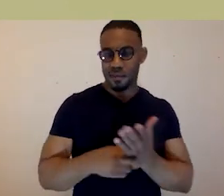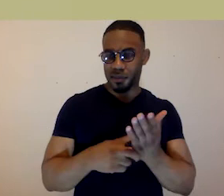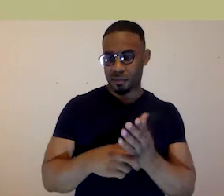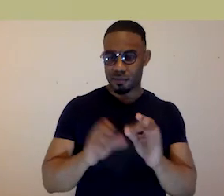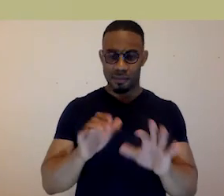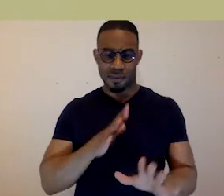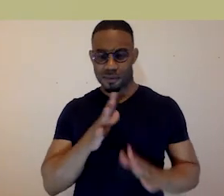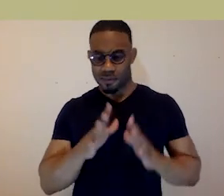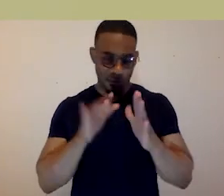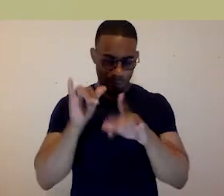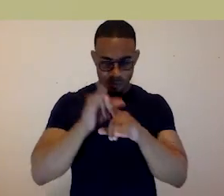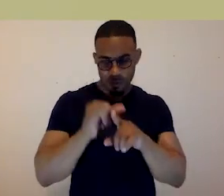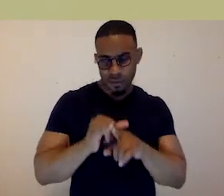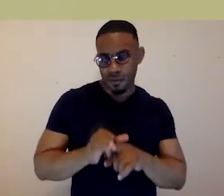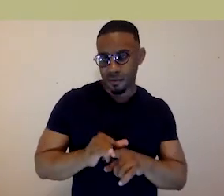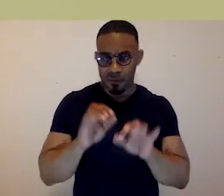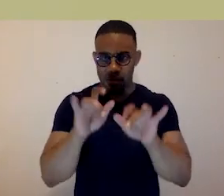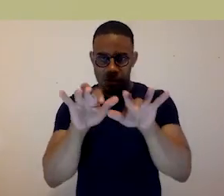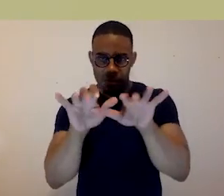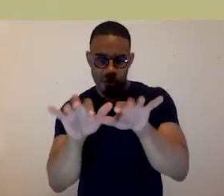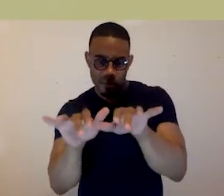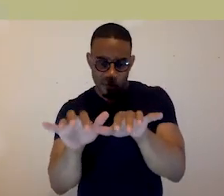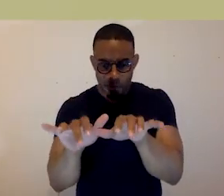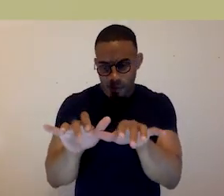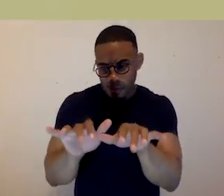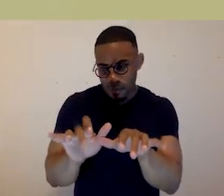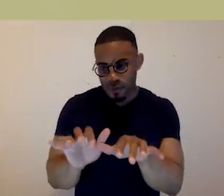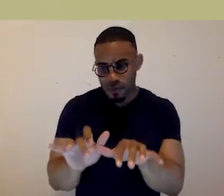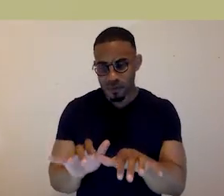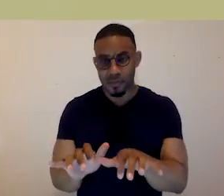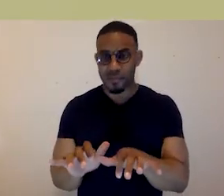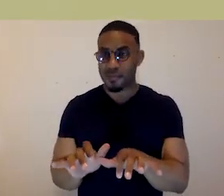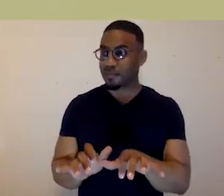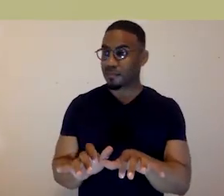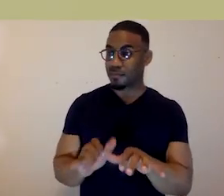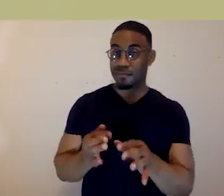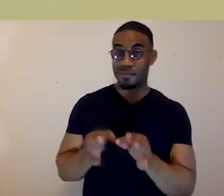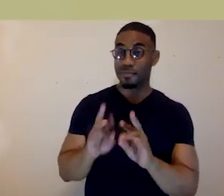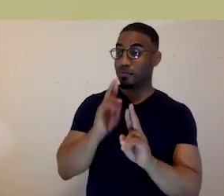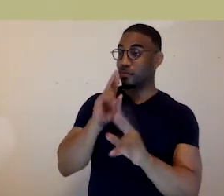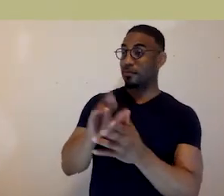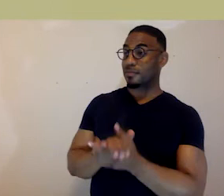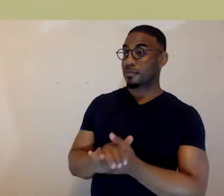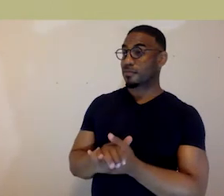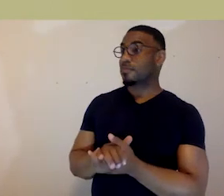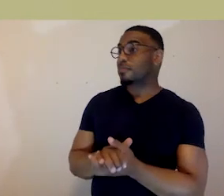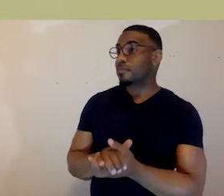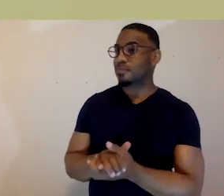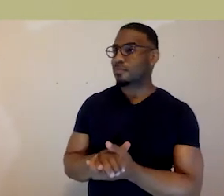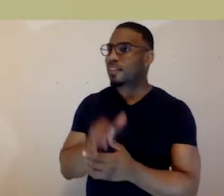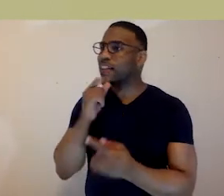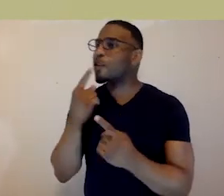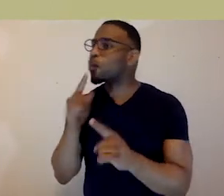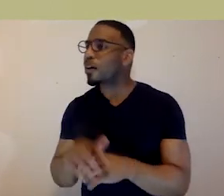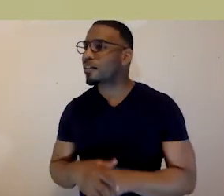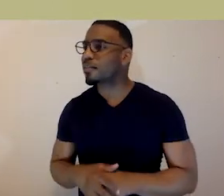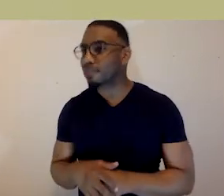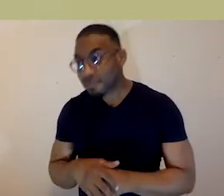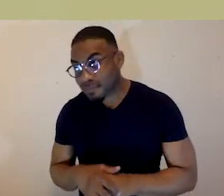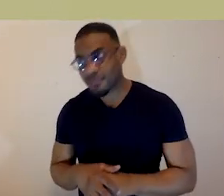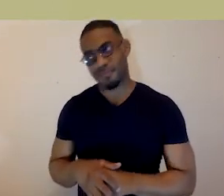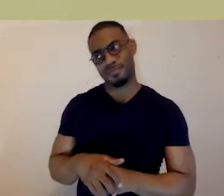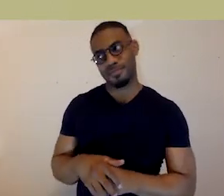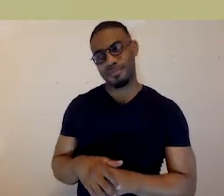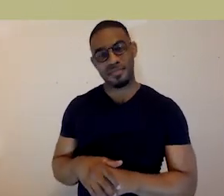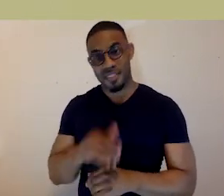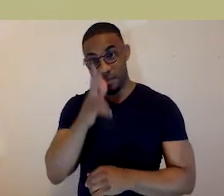his fancy jargon, he put all of his mumbo jumbo, and I simply replied, it doesn't work.